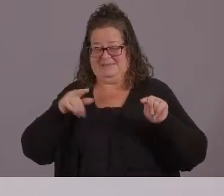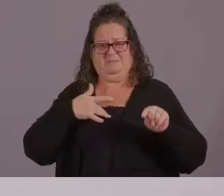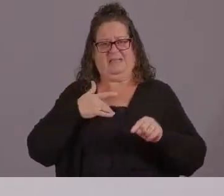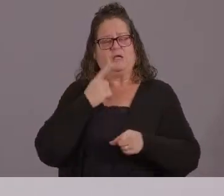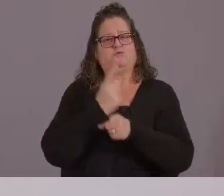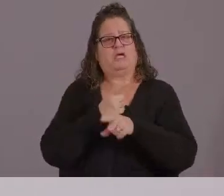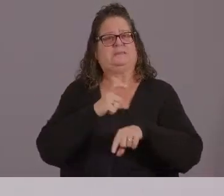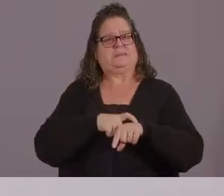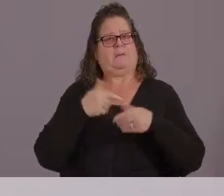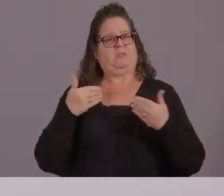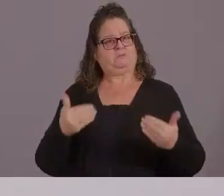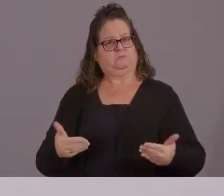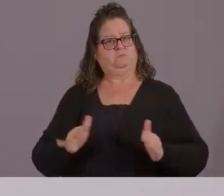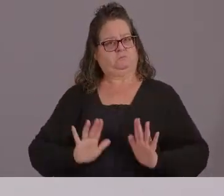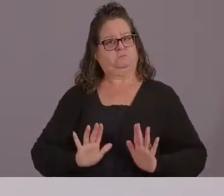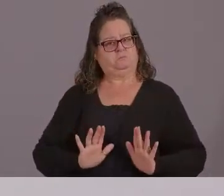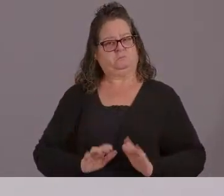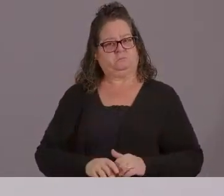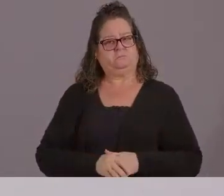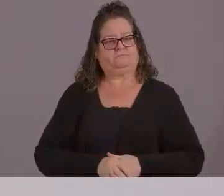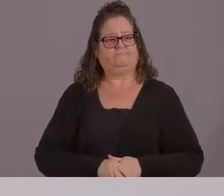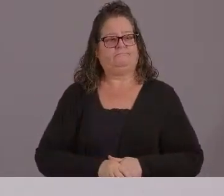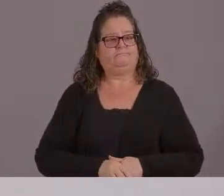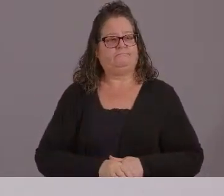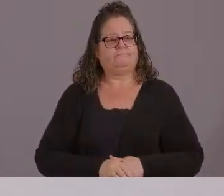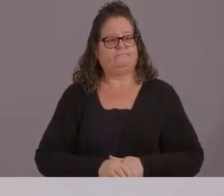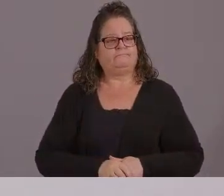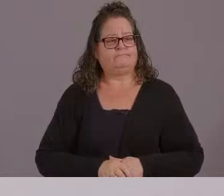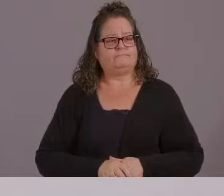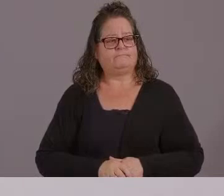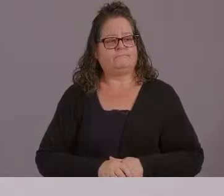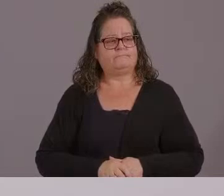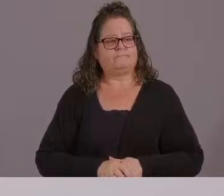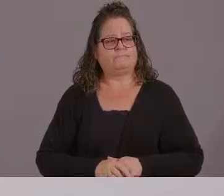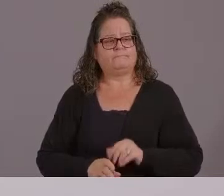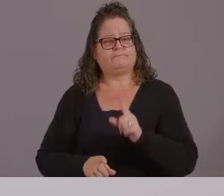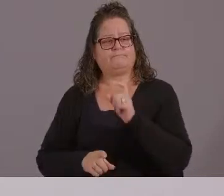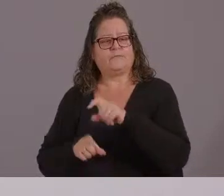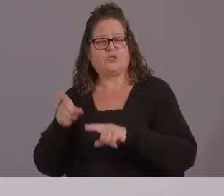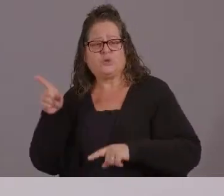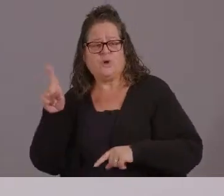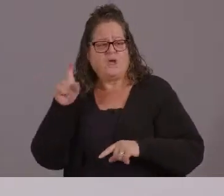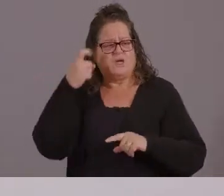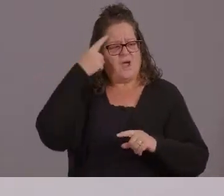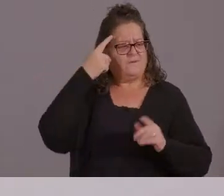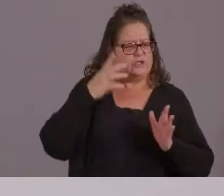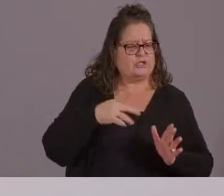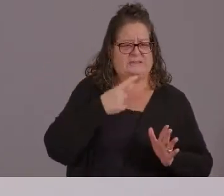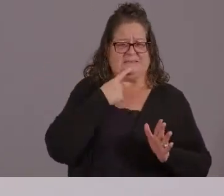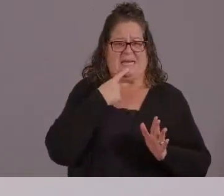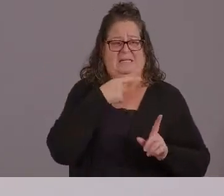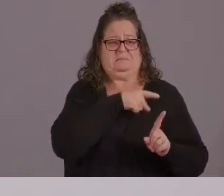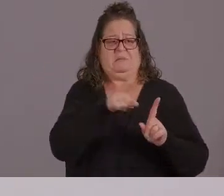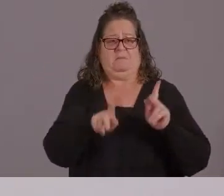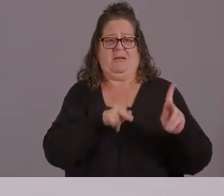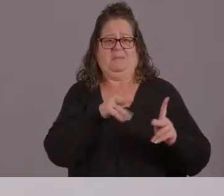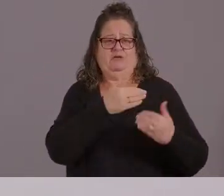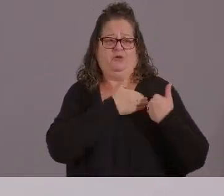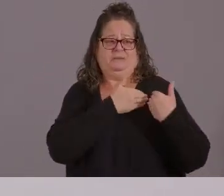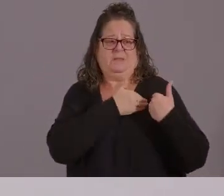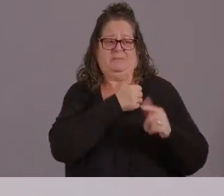personal responsibility, and now it's the responsibility of business owners to decide if they want to follow these